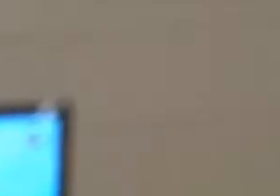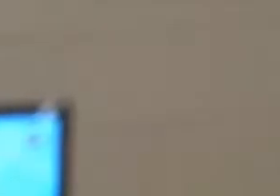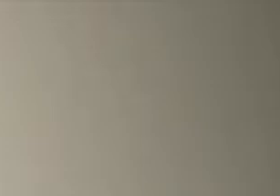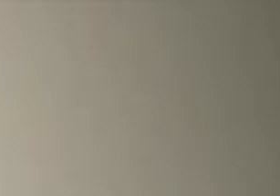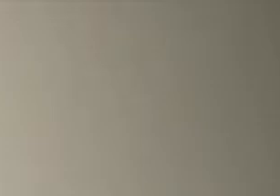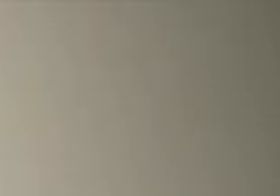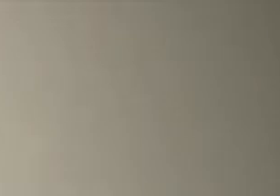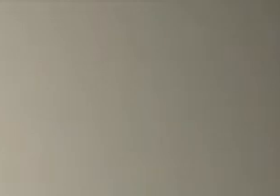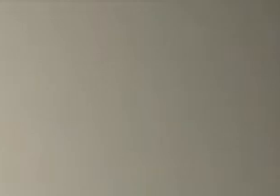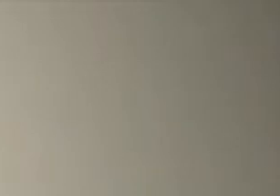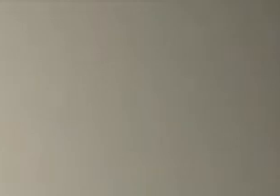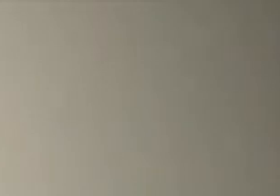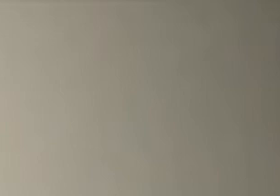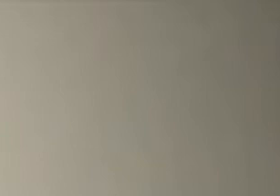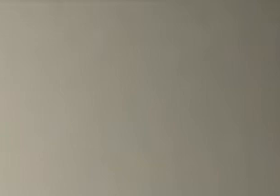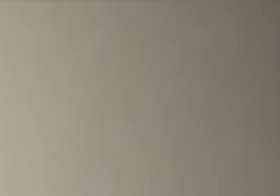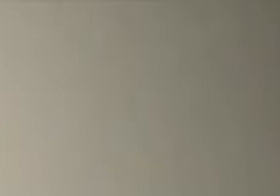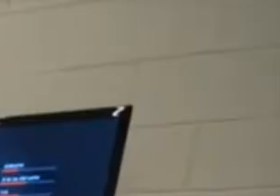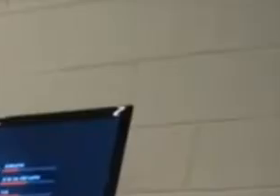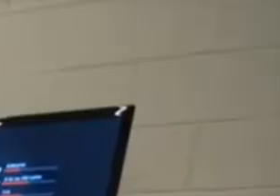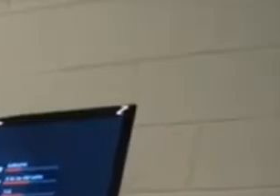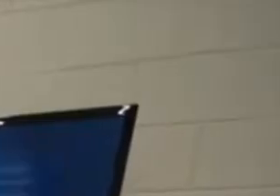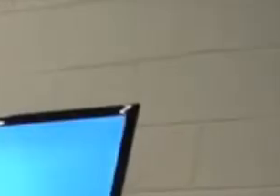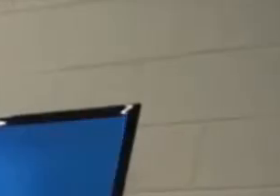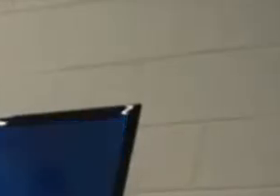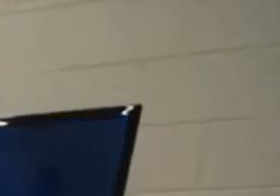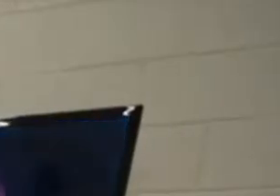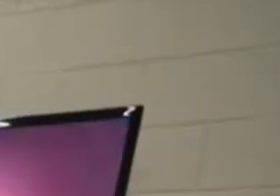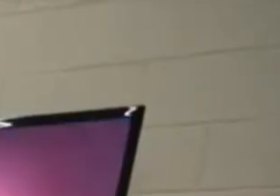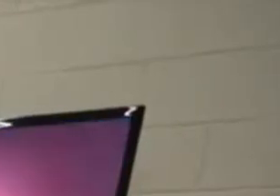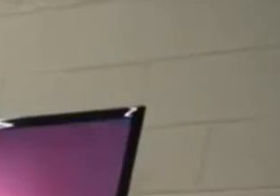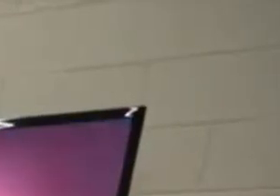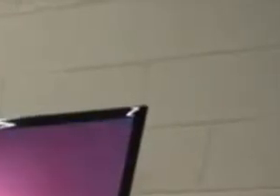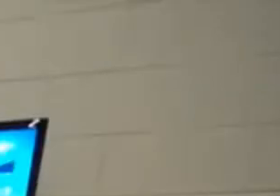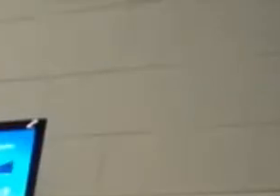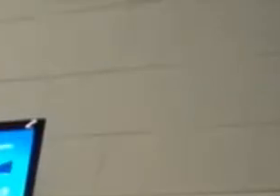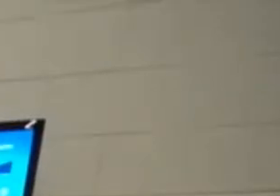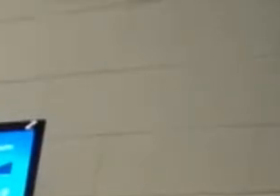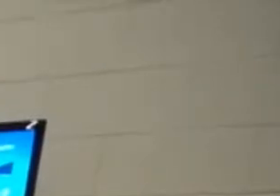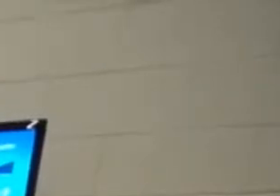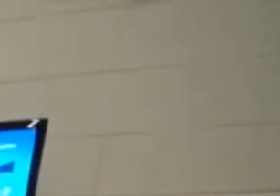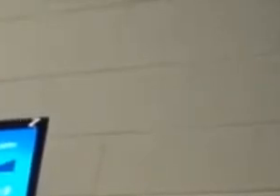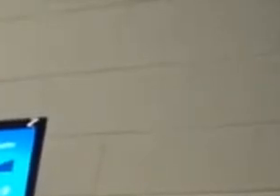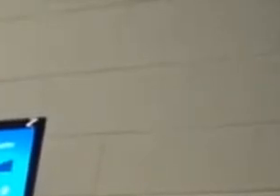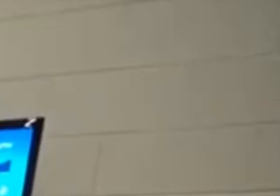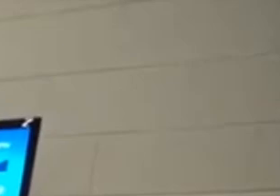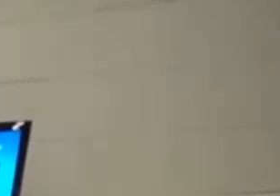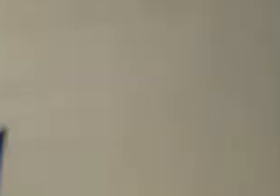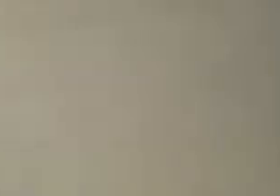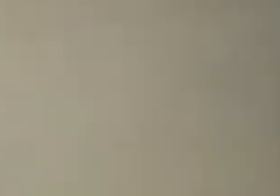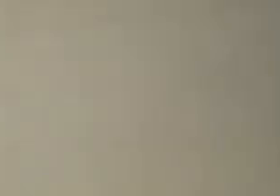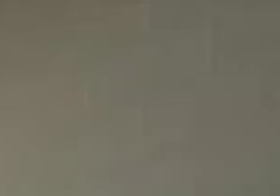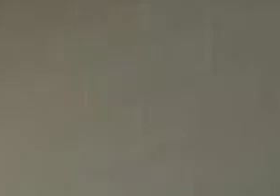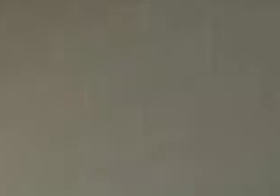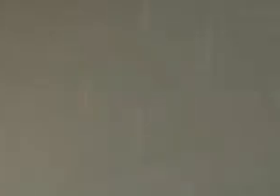mobility impairments to engage in physical activity by utilizing their bodies as the gameplay controller. The Game Plank connects to the